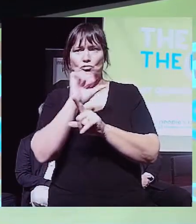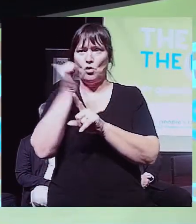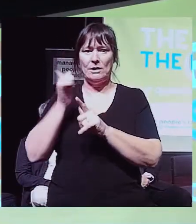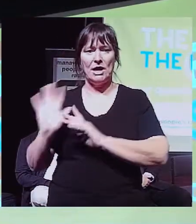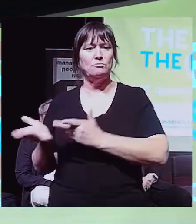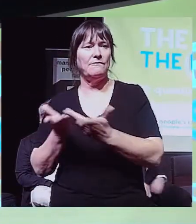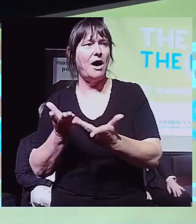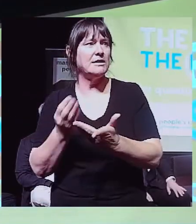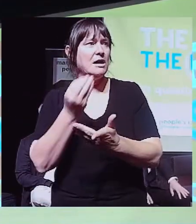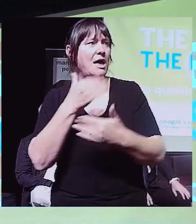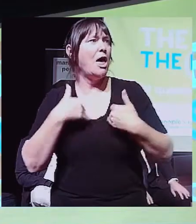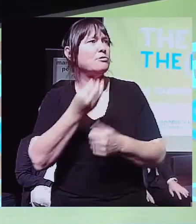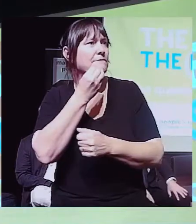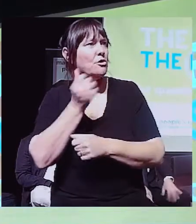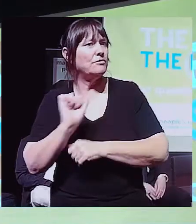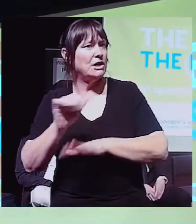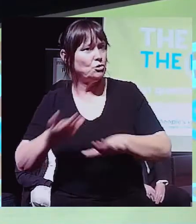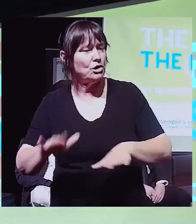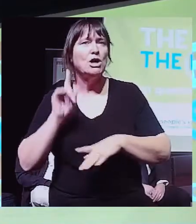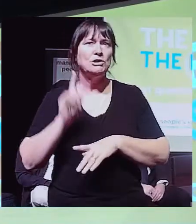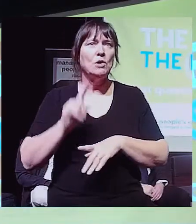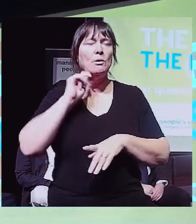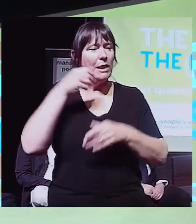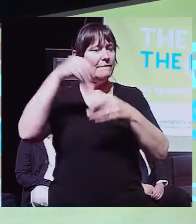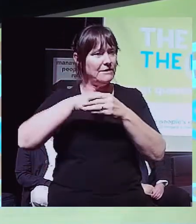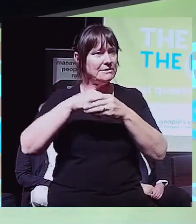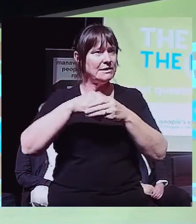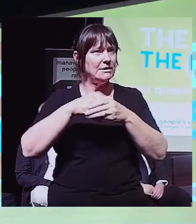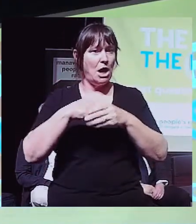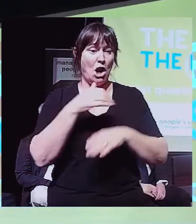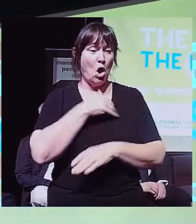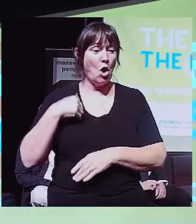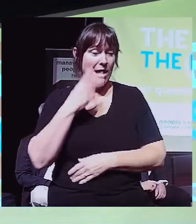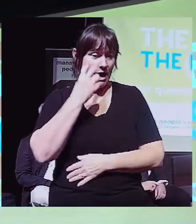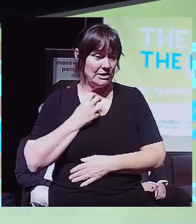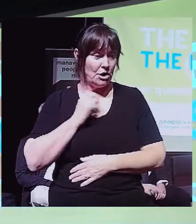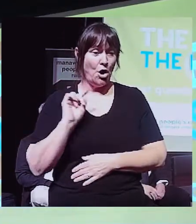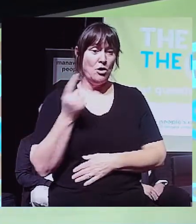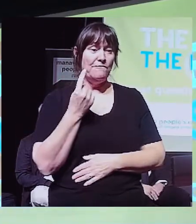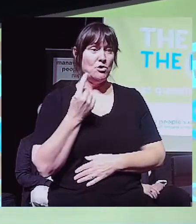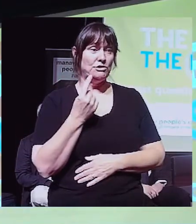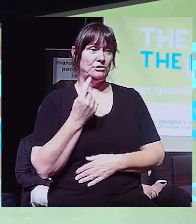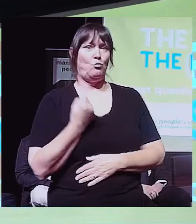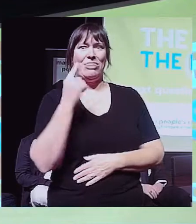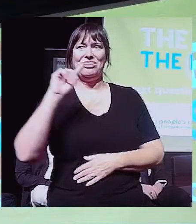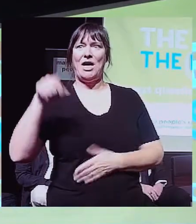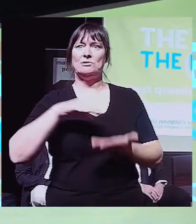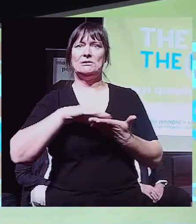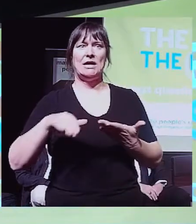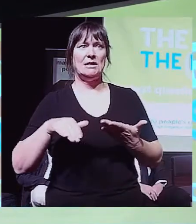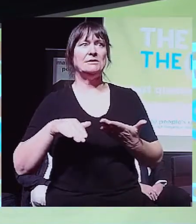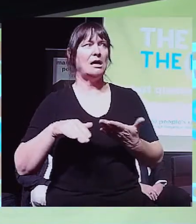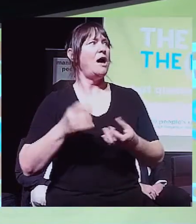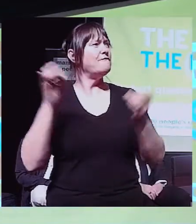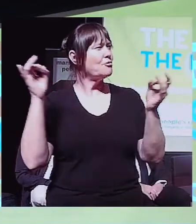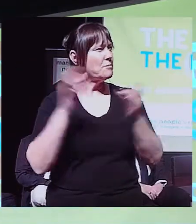child. That is a critical issue. So we're going to deal with that by investing at an early age, because the first 1,000 days are how we have shaped a child's life, and